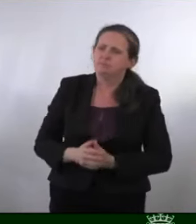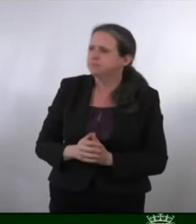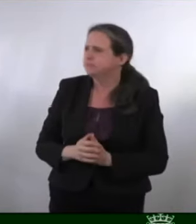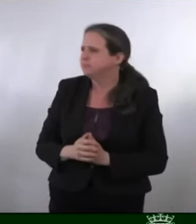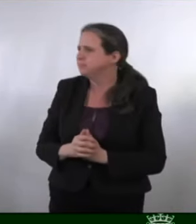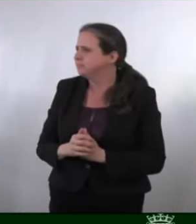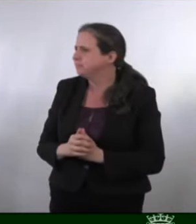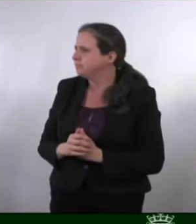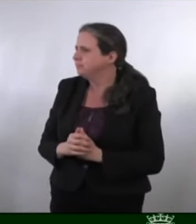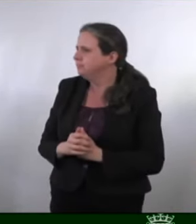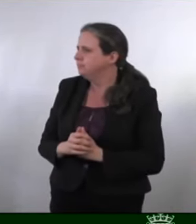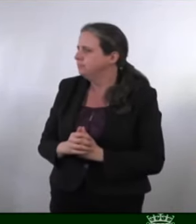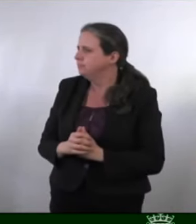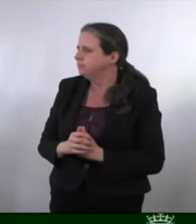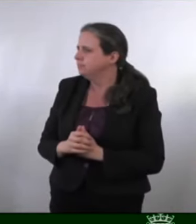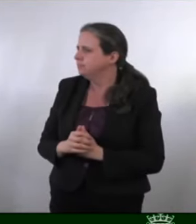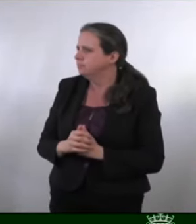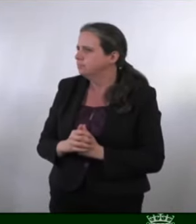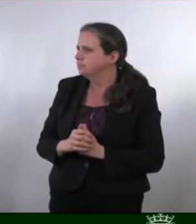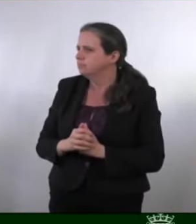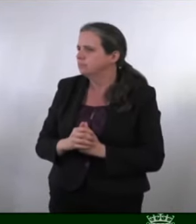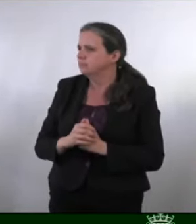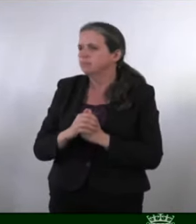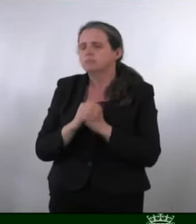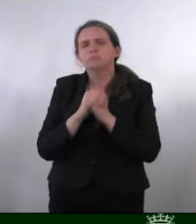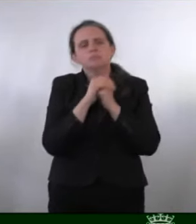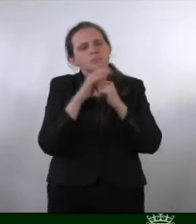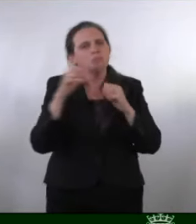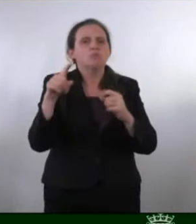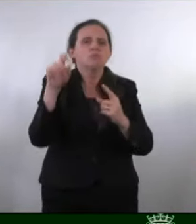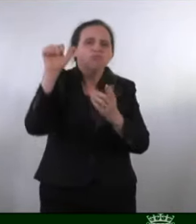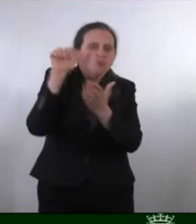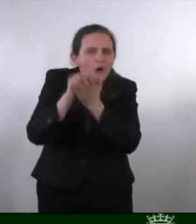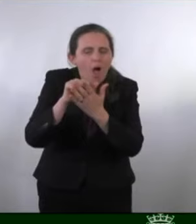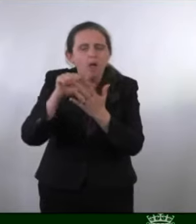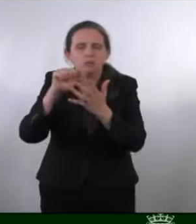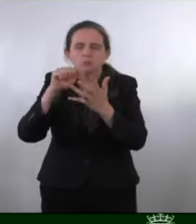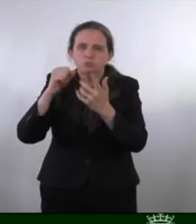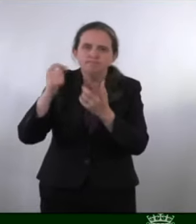My honourable friend is absolutely right to raise the importance of testing in schools, testing